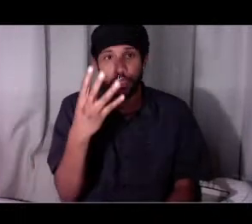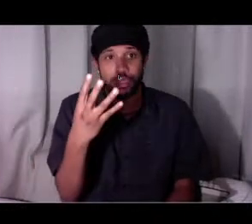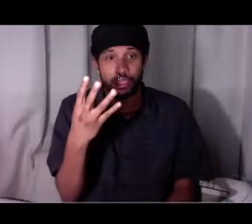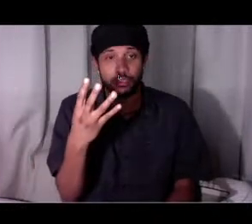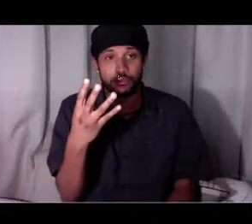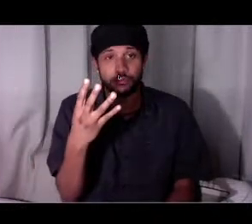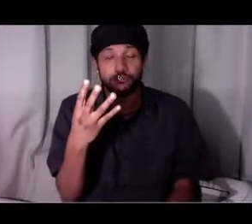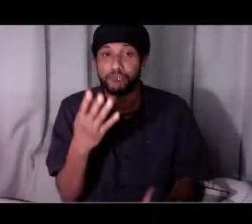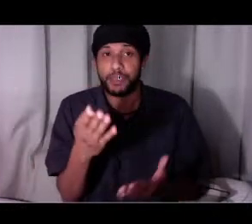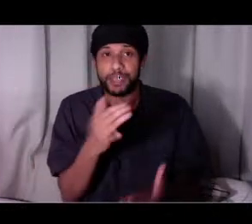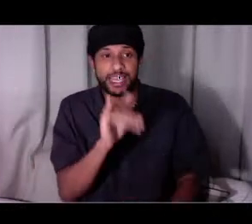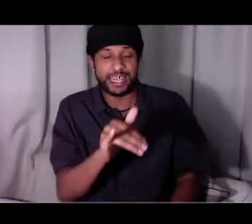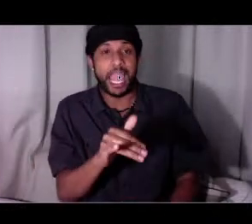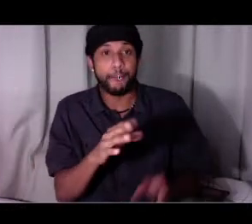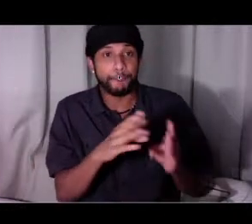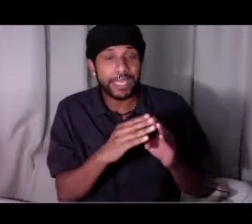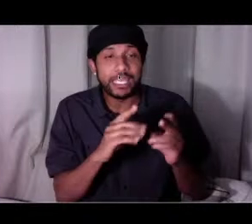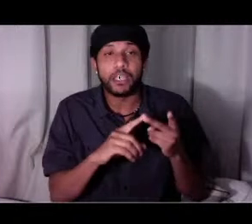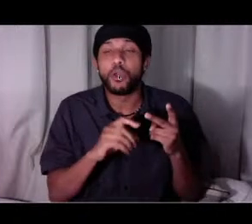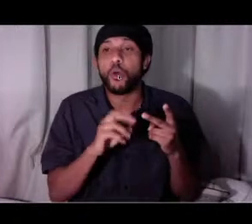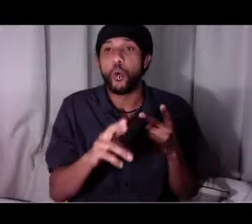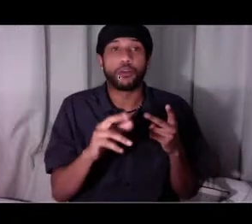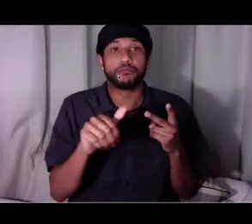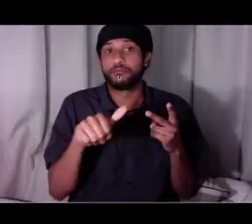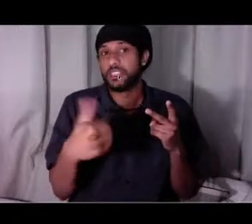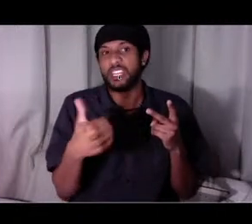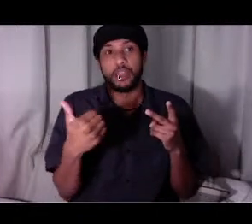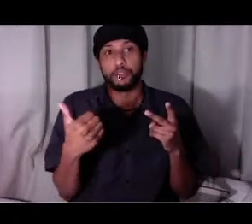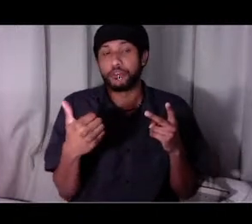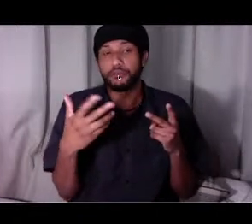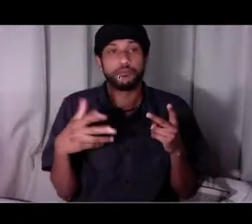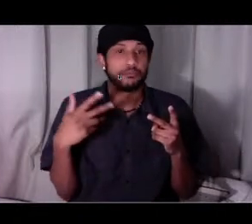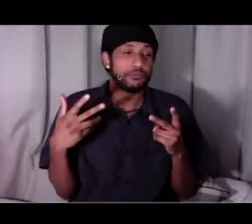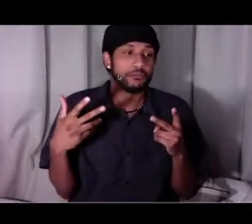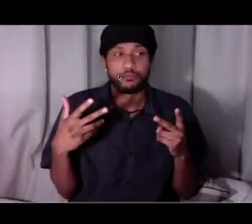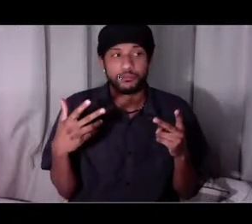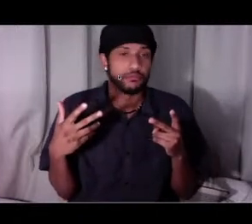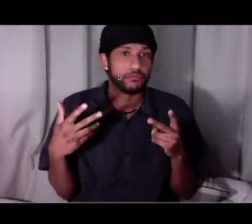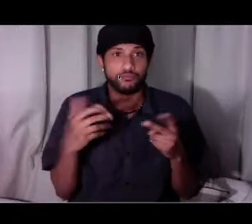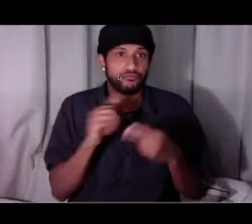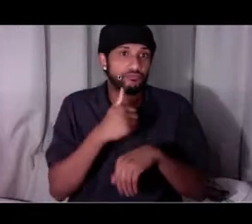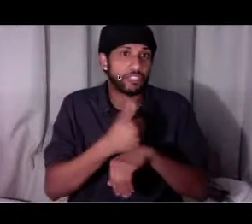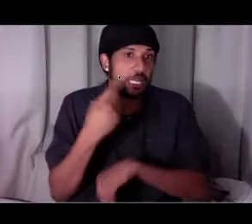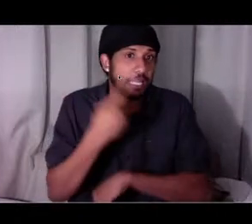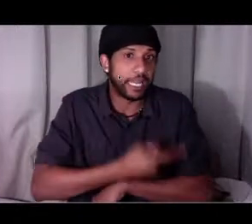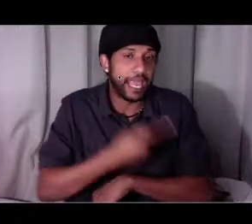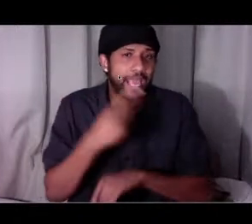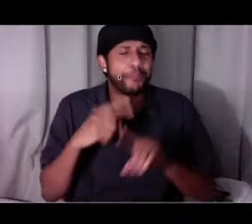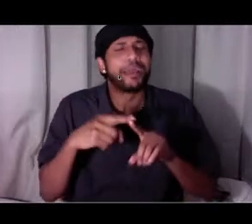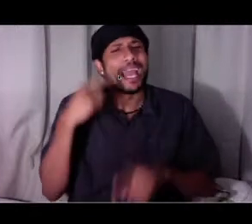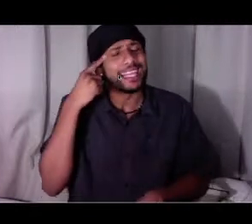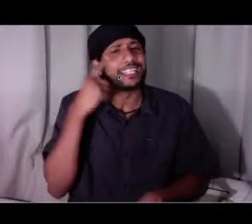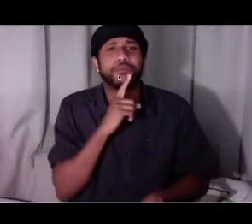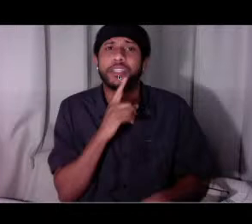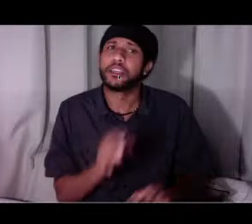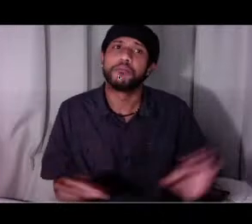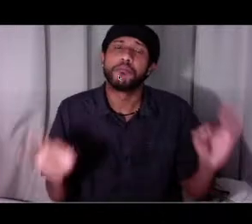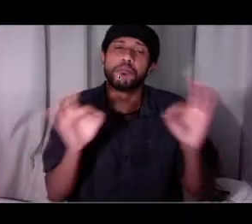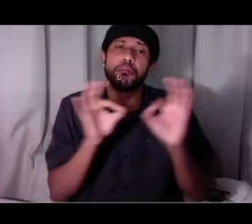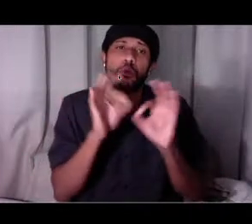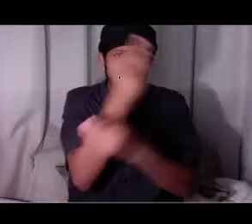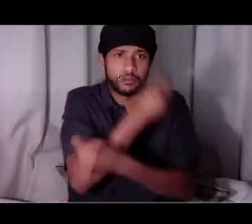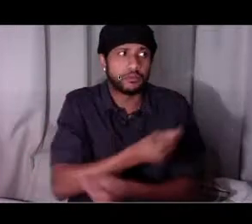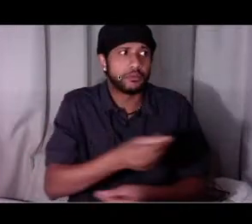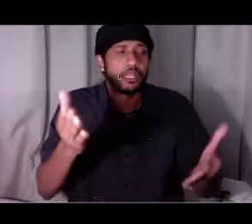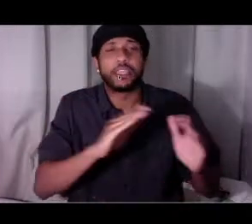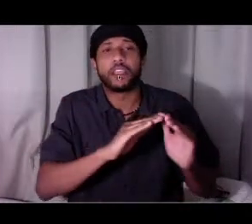that board meeting or it could be another a set date but I think it's important to let our community